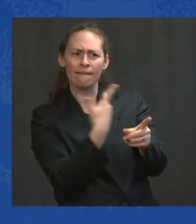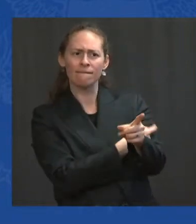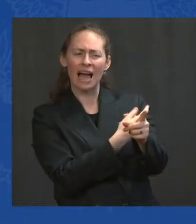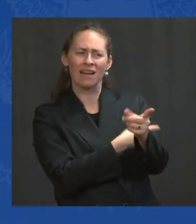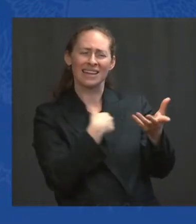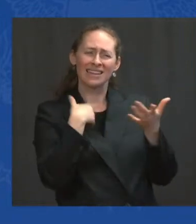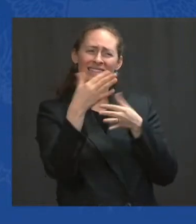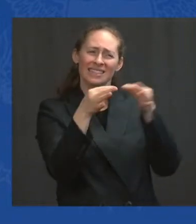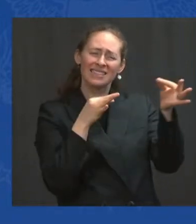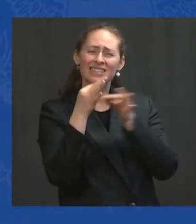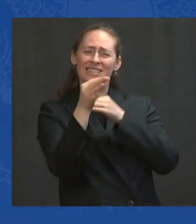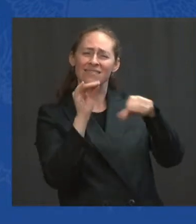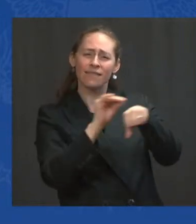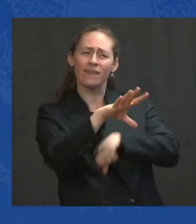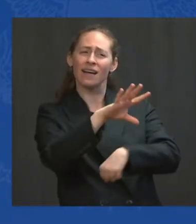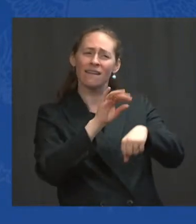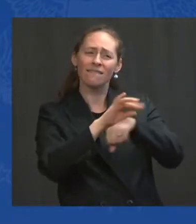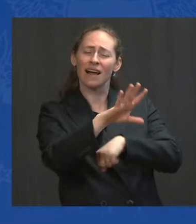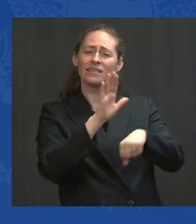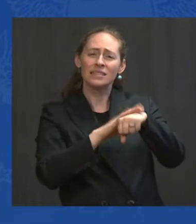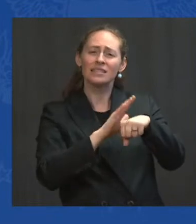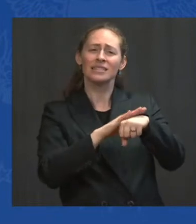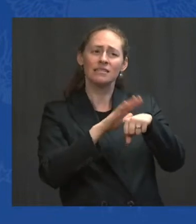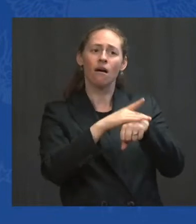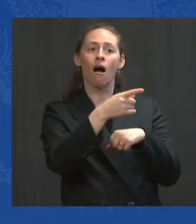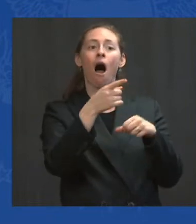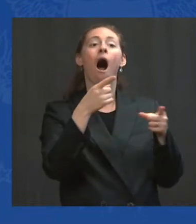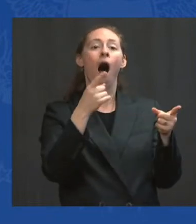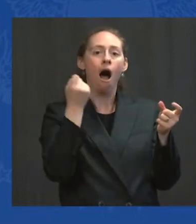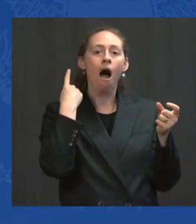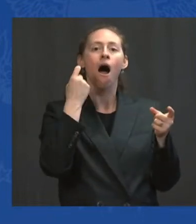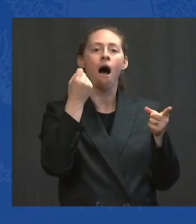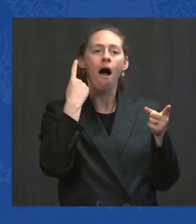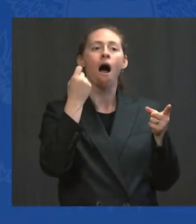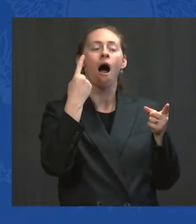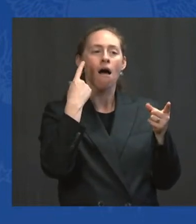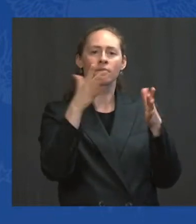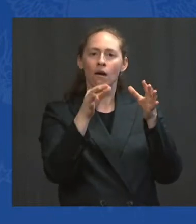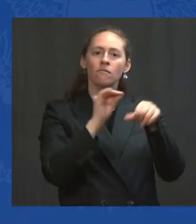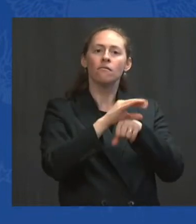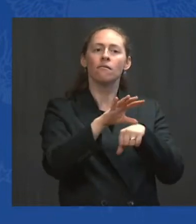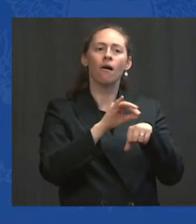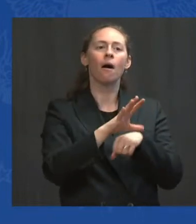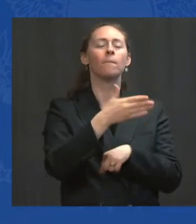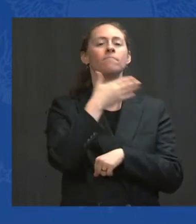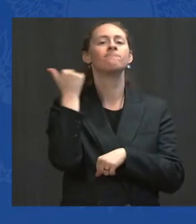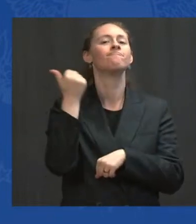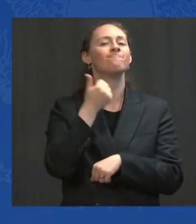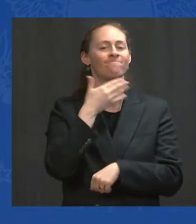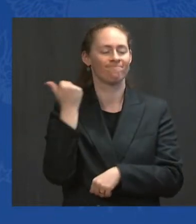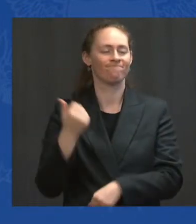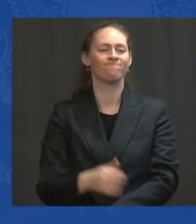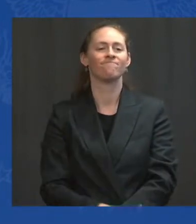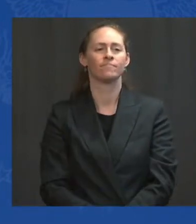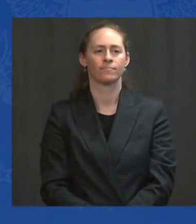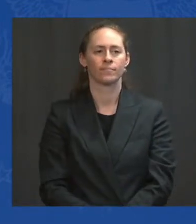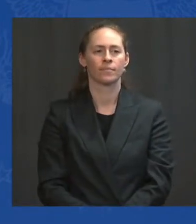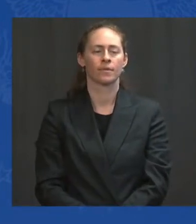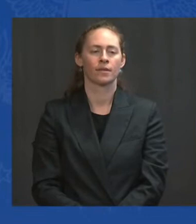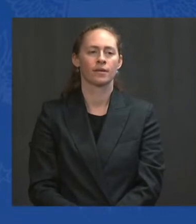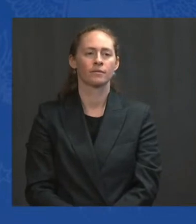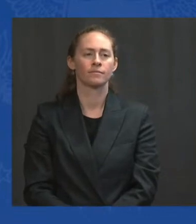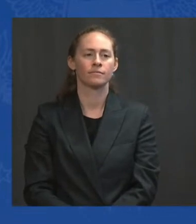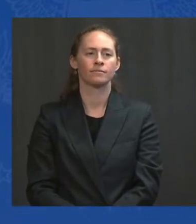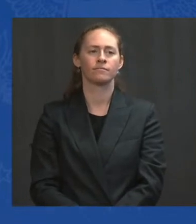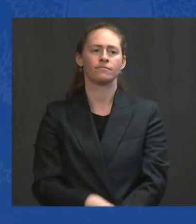get a vaccine and how effective the vaccines are against COVID-19. We focused much of this work in